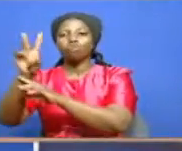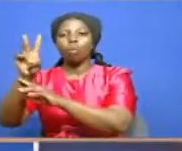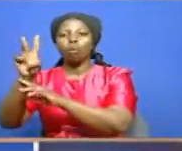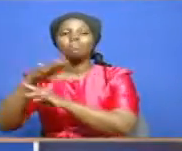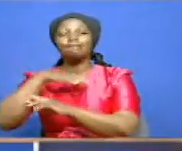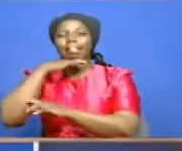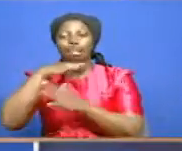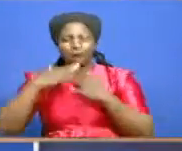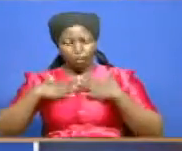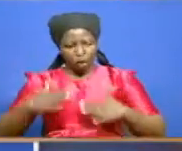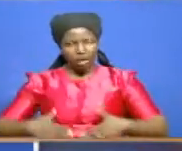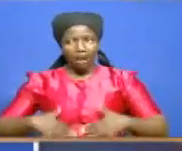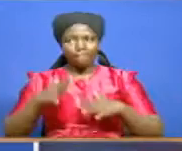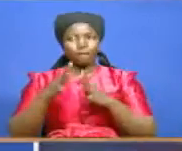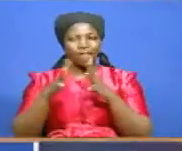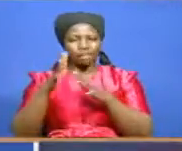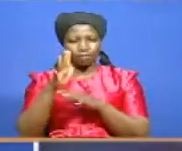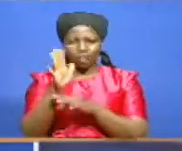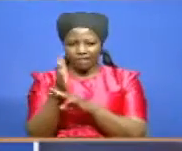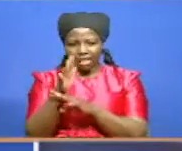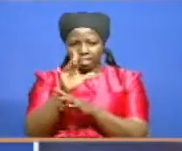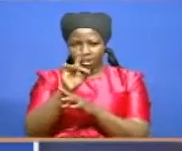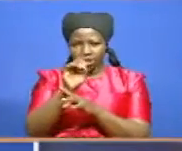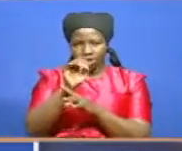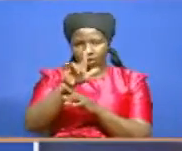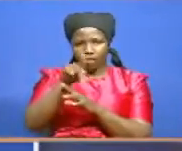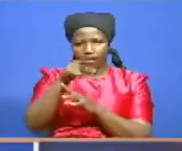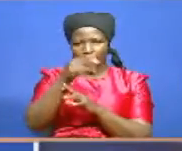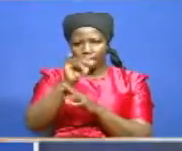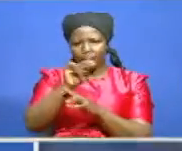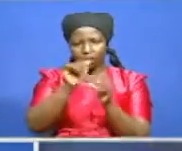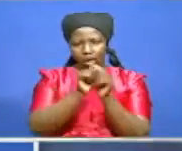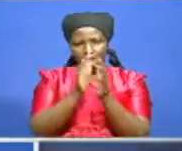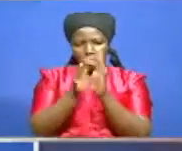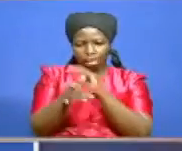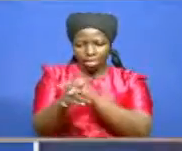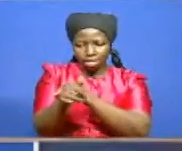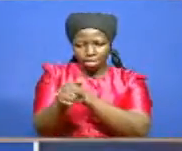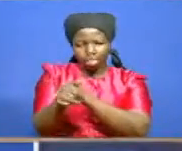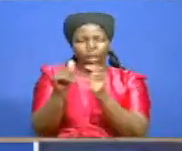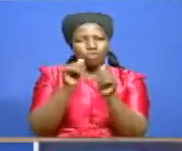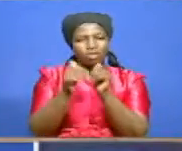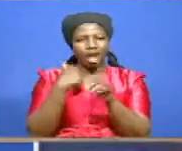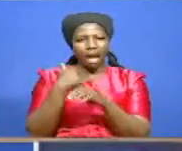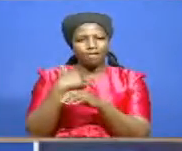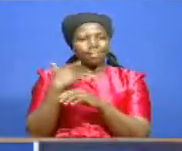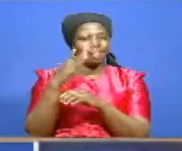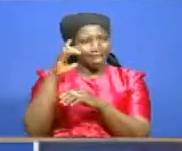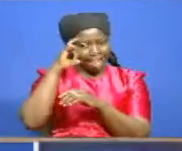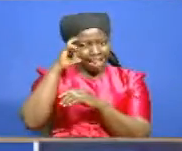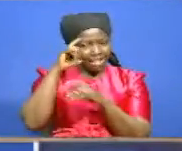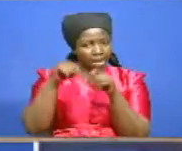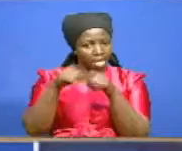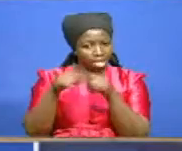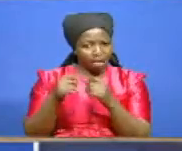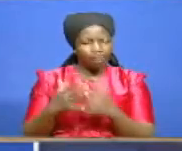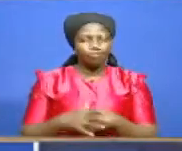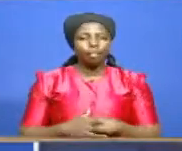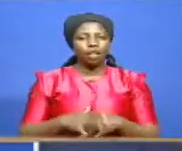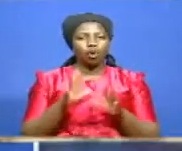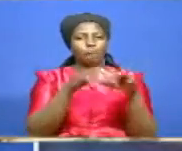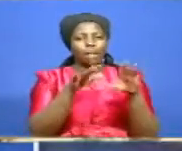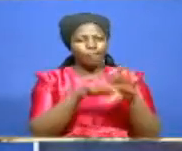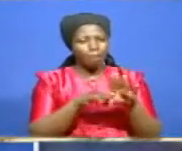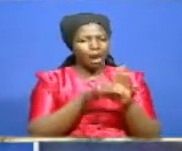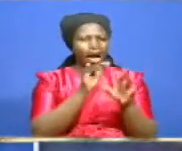bodies of dolphins and later found the turtle, which had head injuries. Community members and fishermen are urging the government to ban